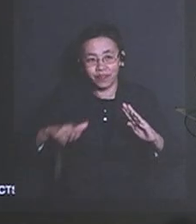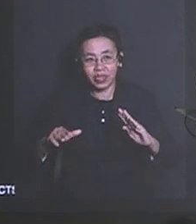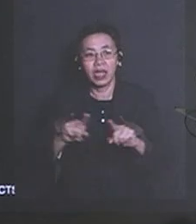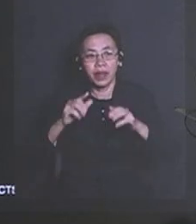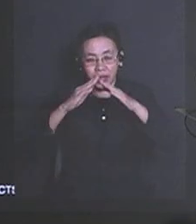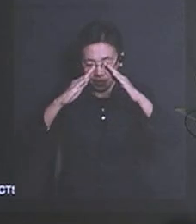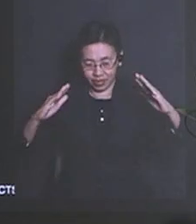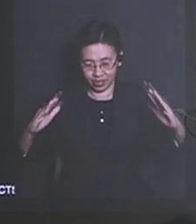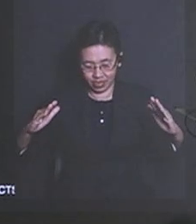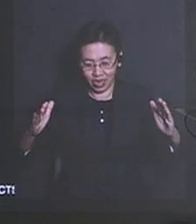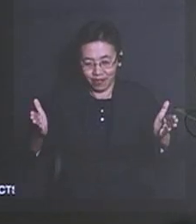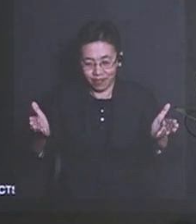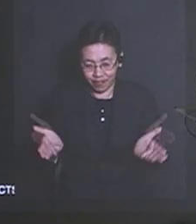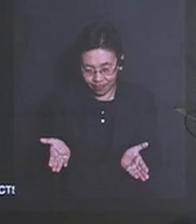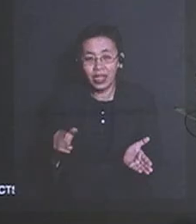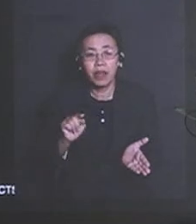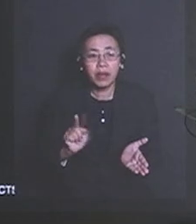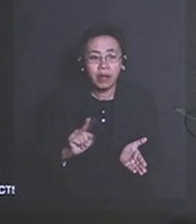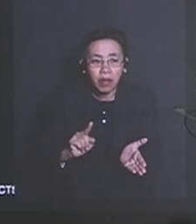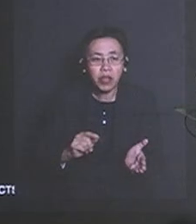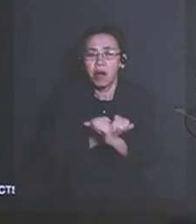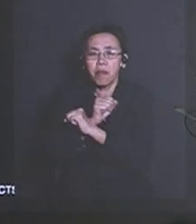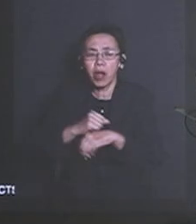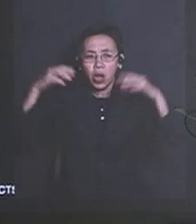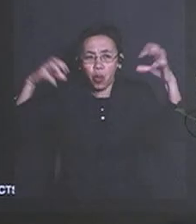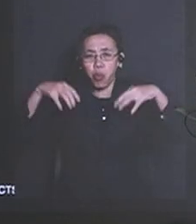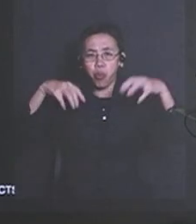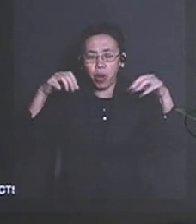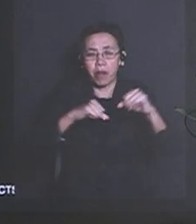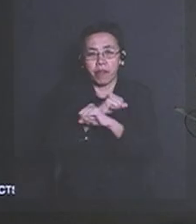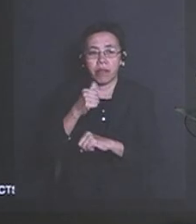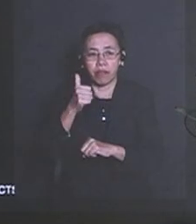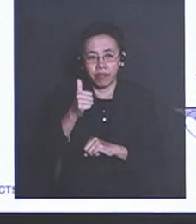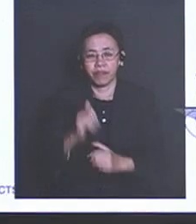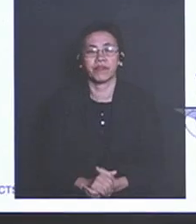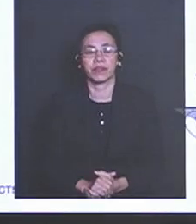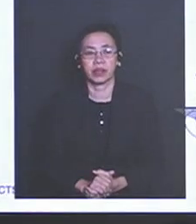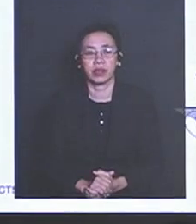eave, just to minimize the damage to the surrounding trees.